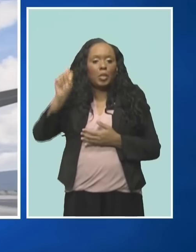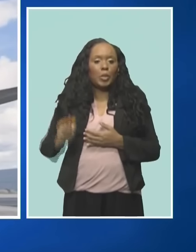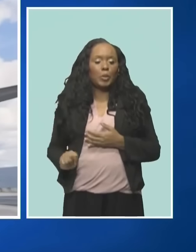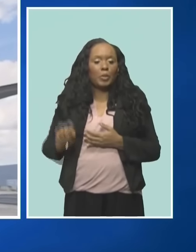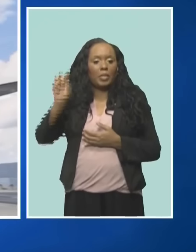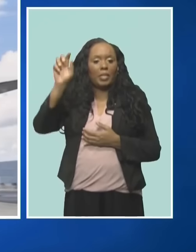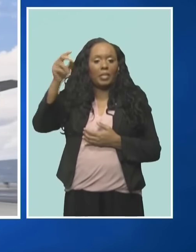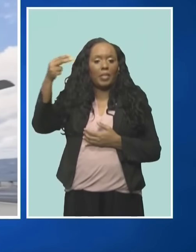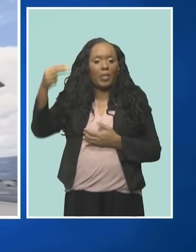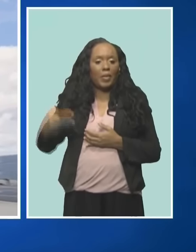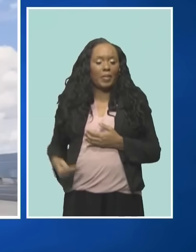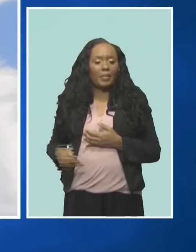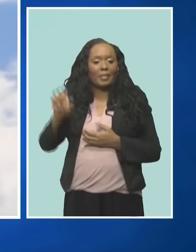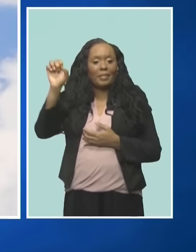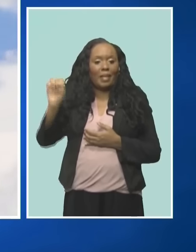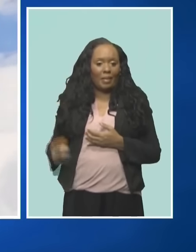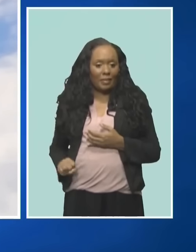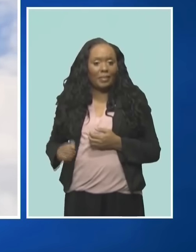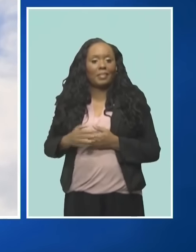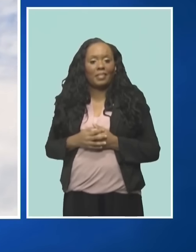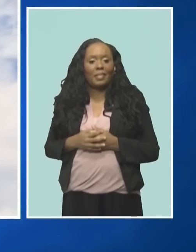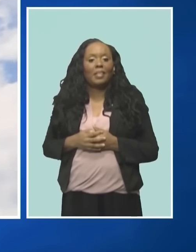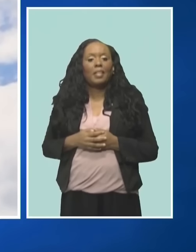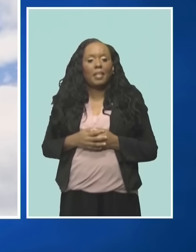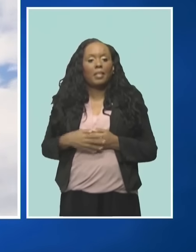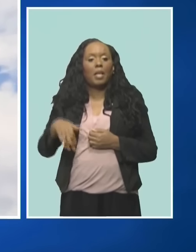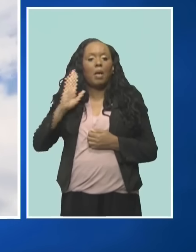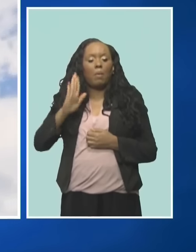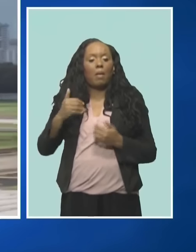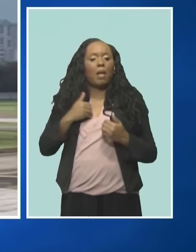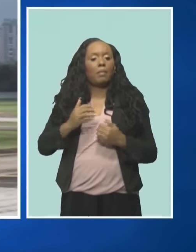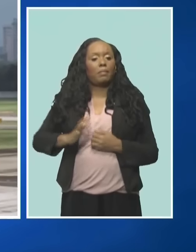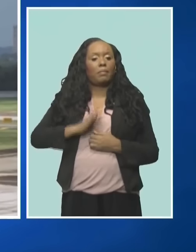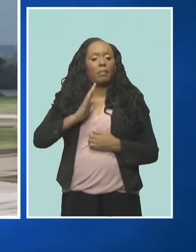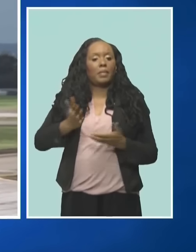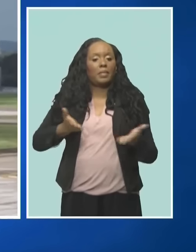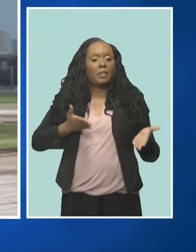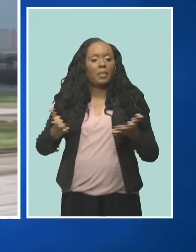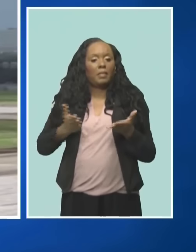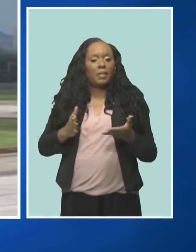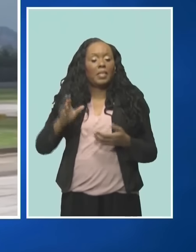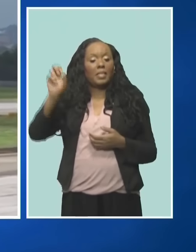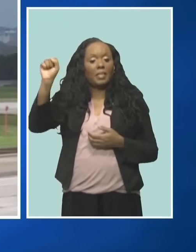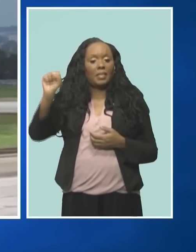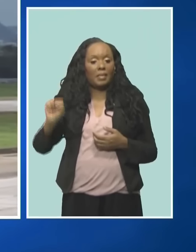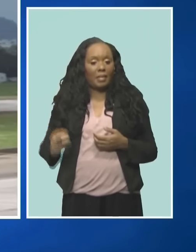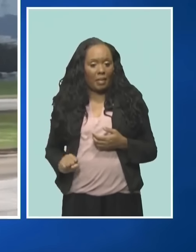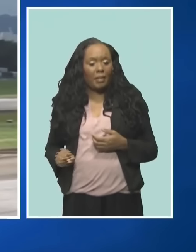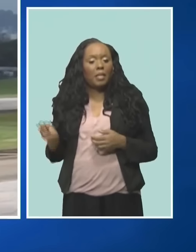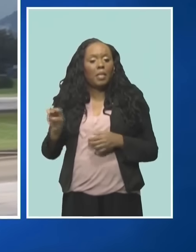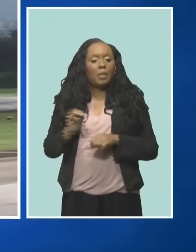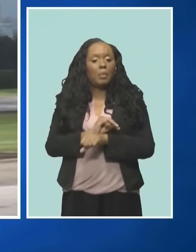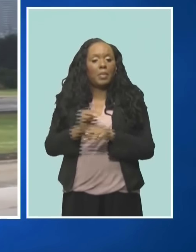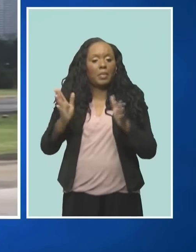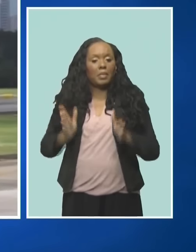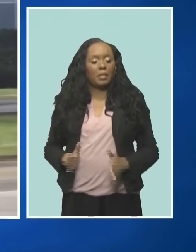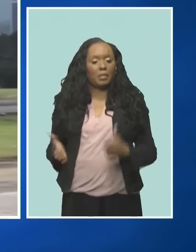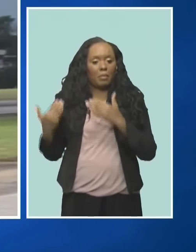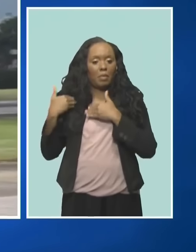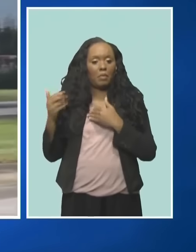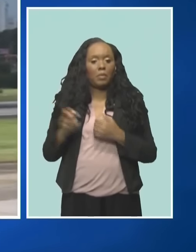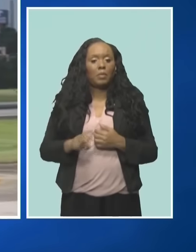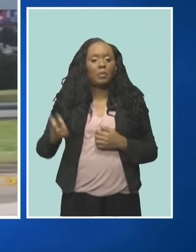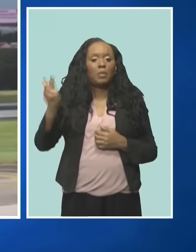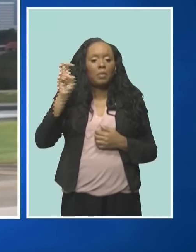JetBlue will also maintain deployment of the airline's premium Mint service on the Saturday rotations throughout the season. Minister